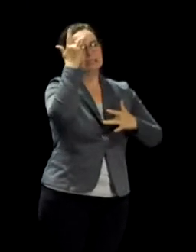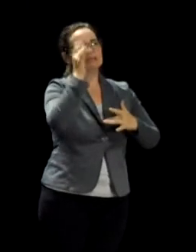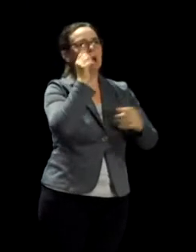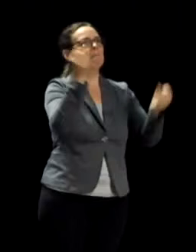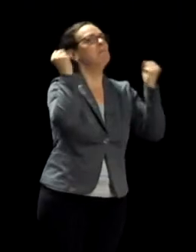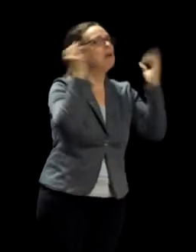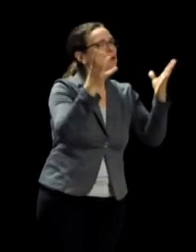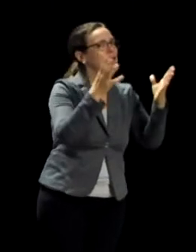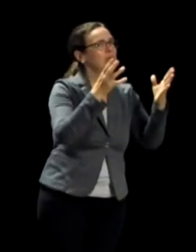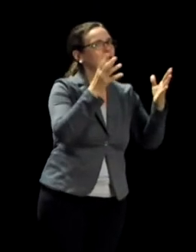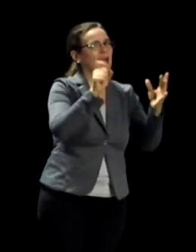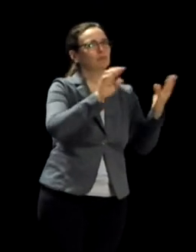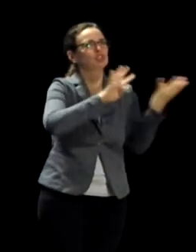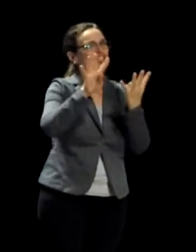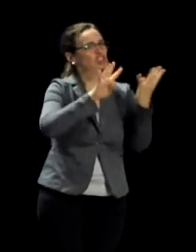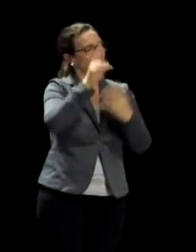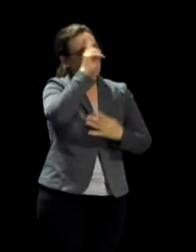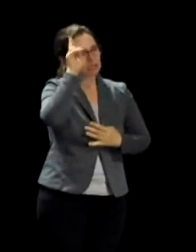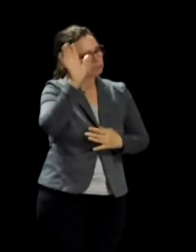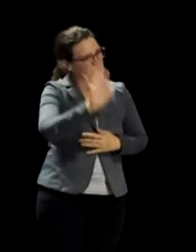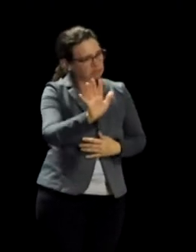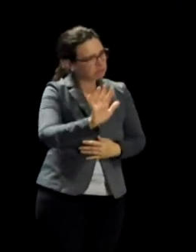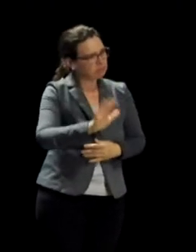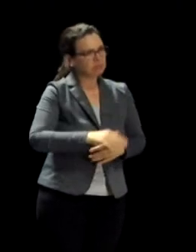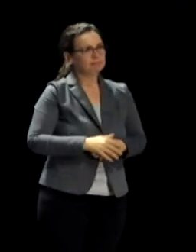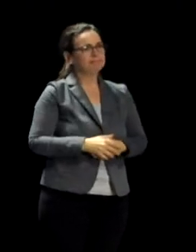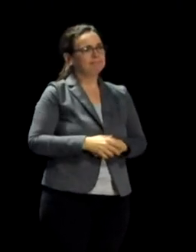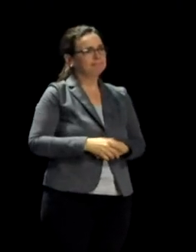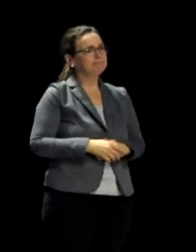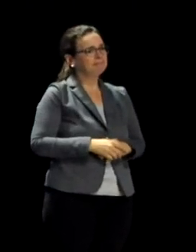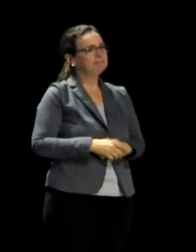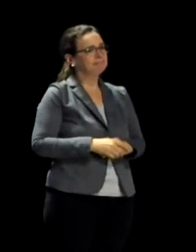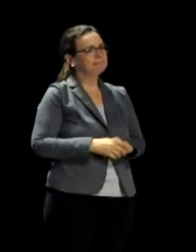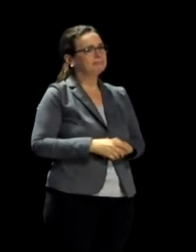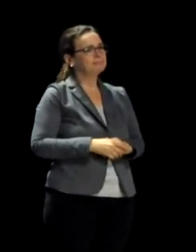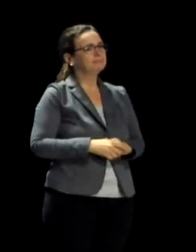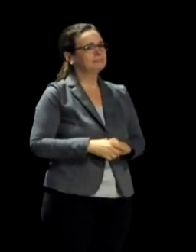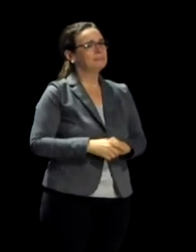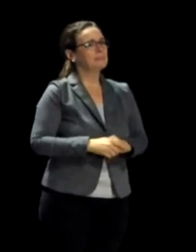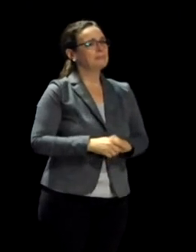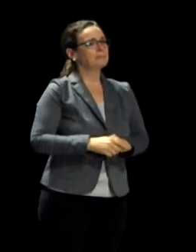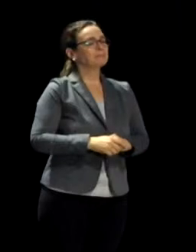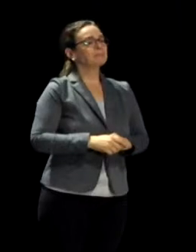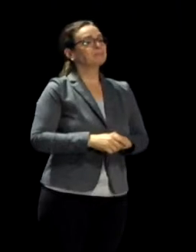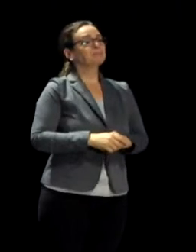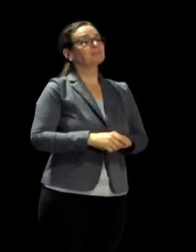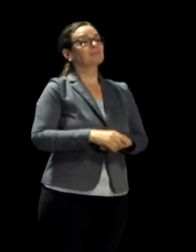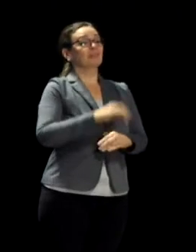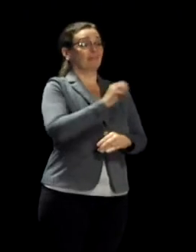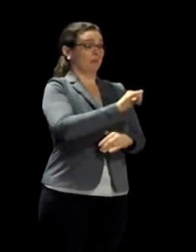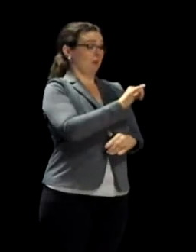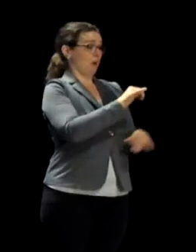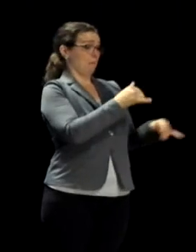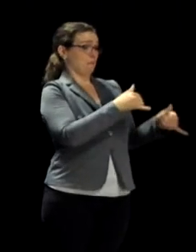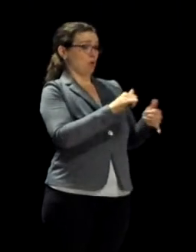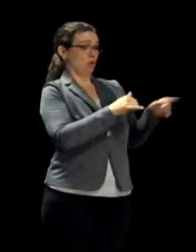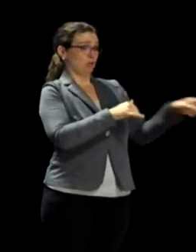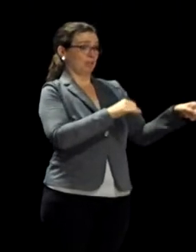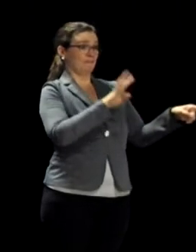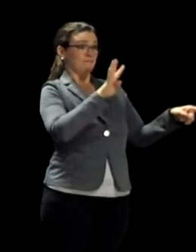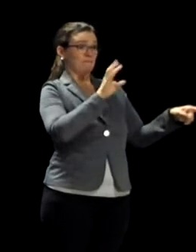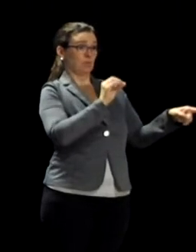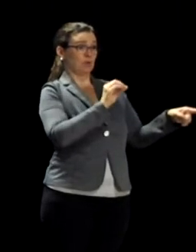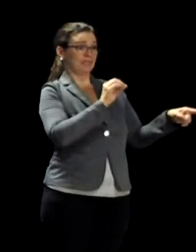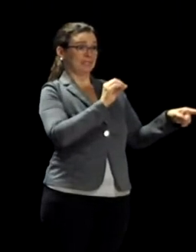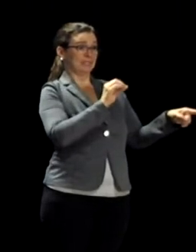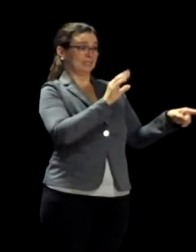events. Is that what you're thinking? Yeah, we think there's at least 40 kids that had contacts, essentially, with